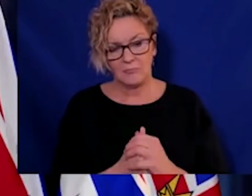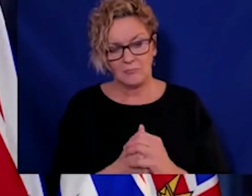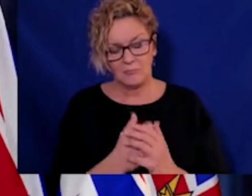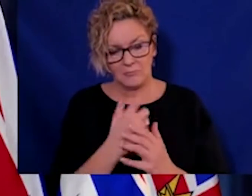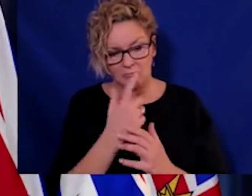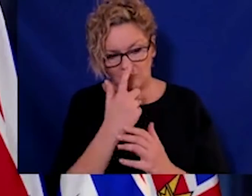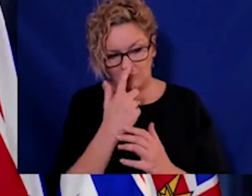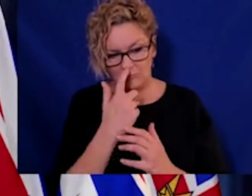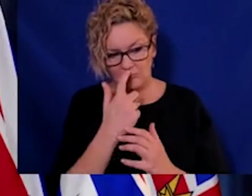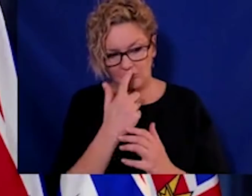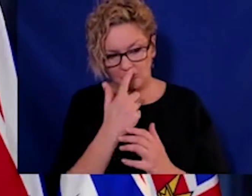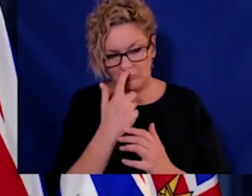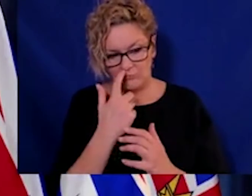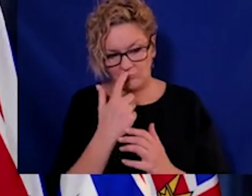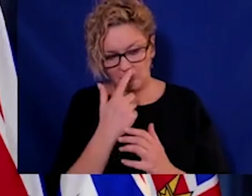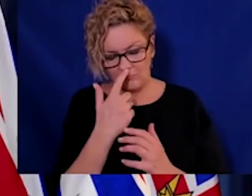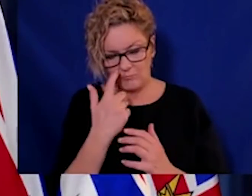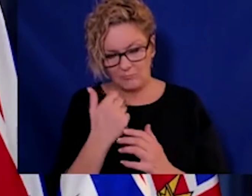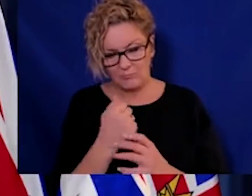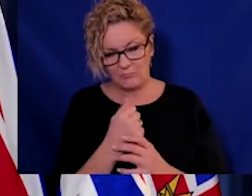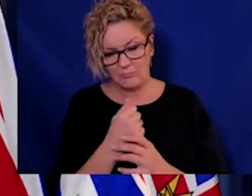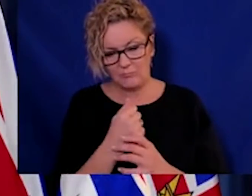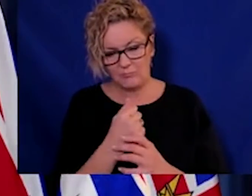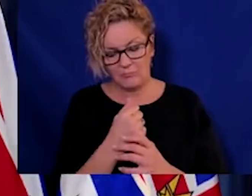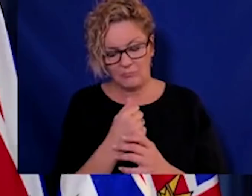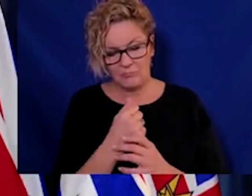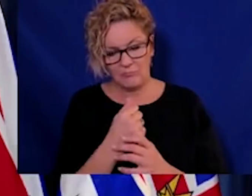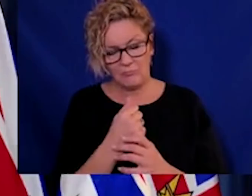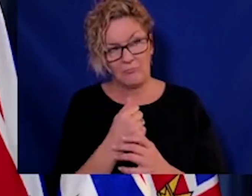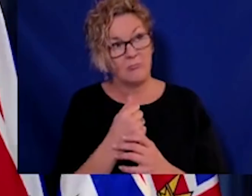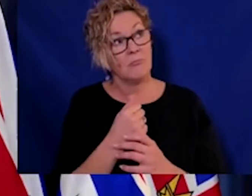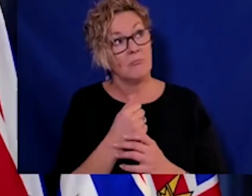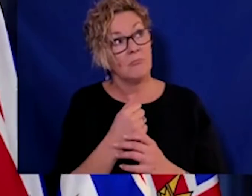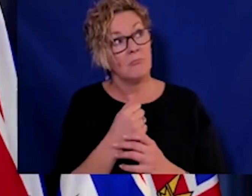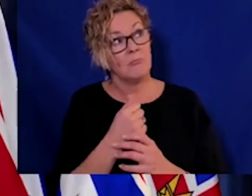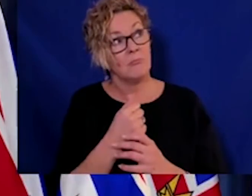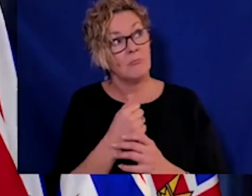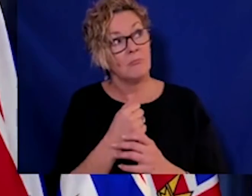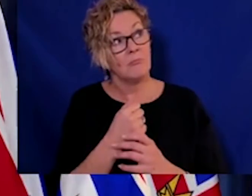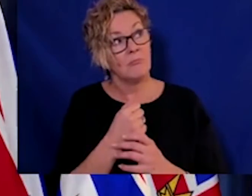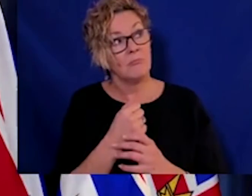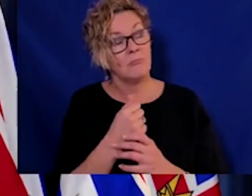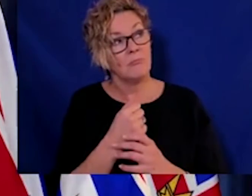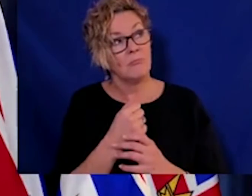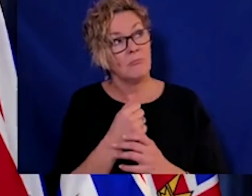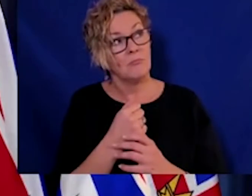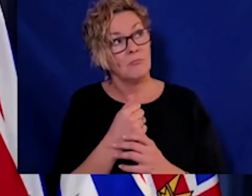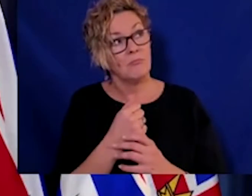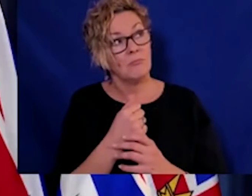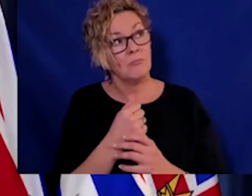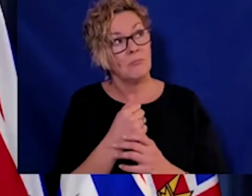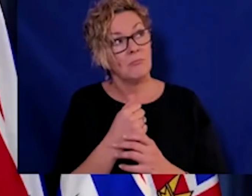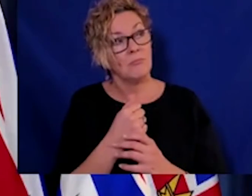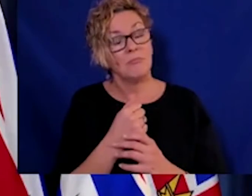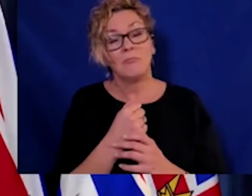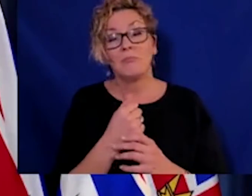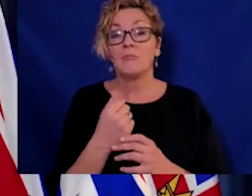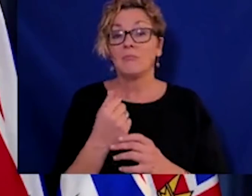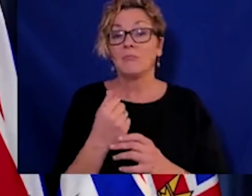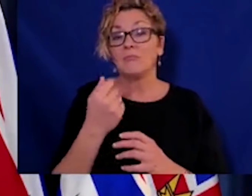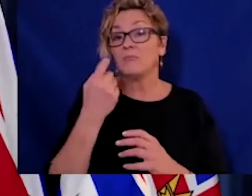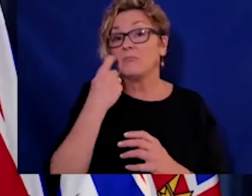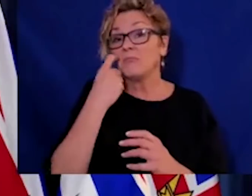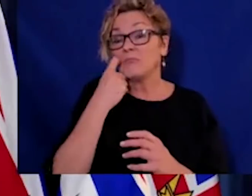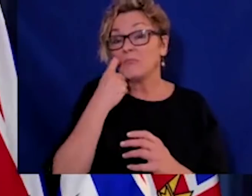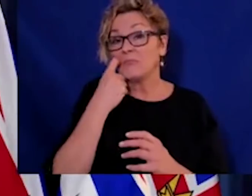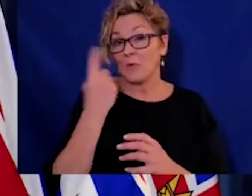people were attended emergency rooms in BC. To put that in context, the number was 6,559